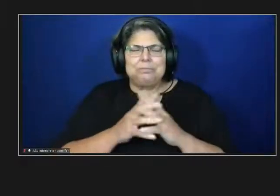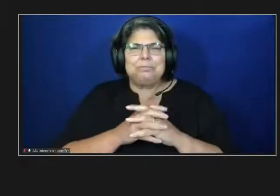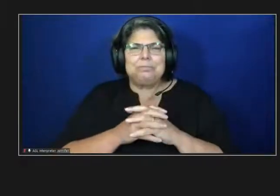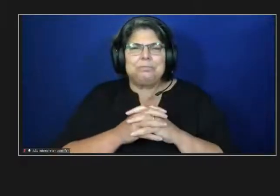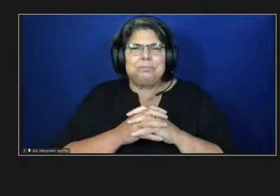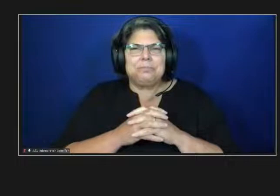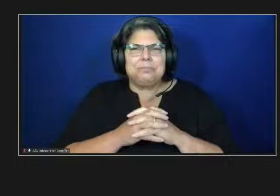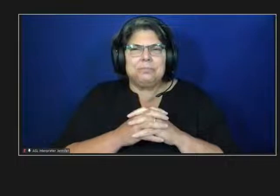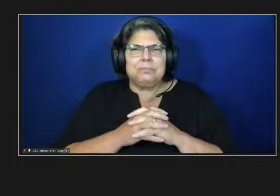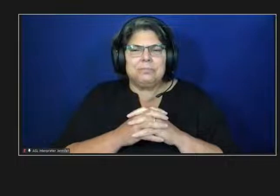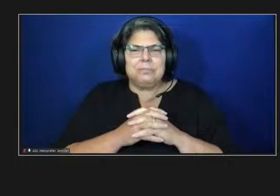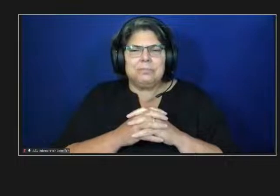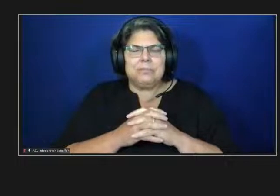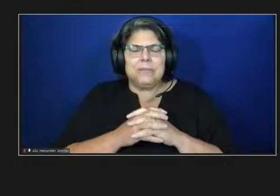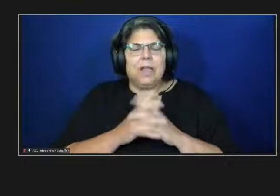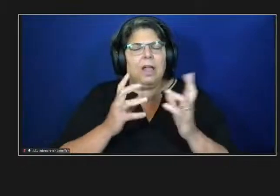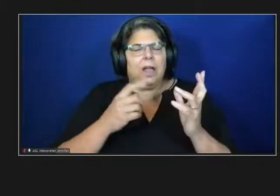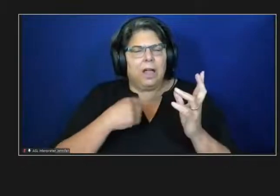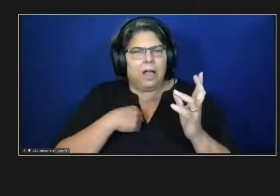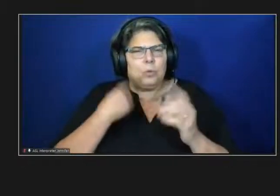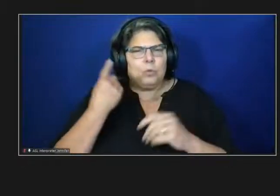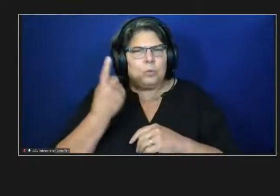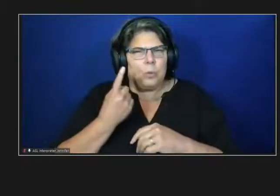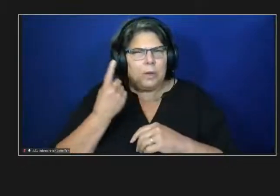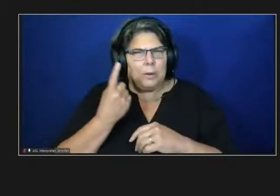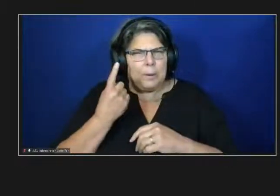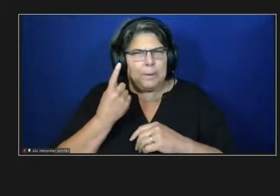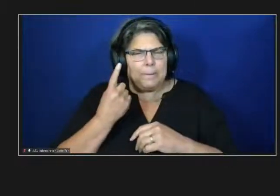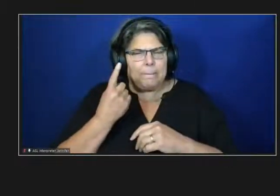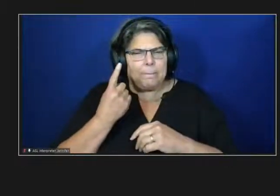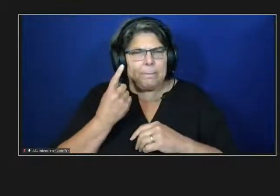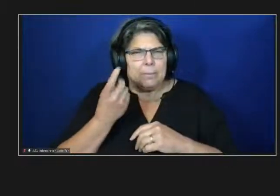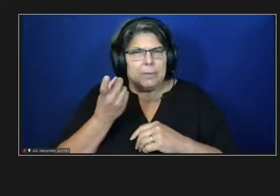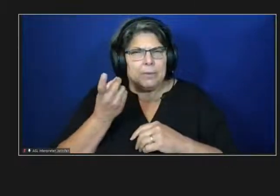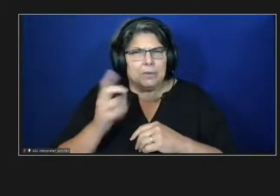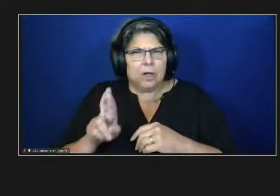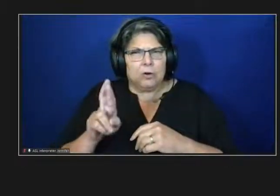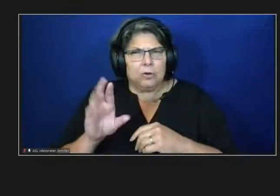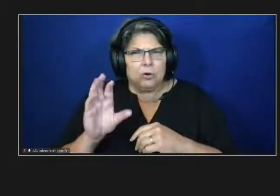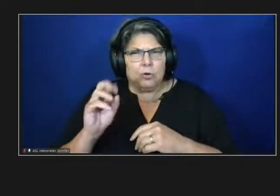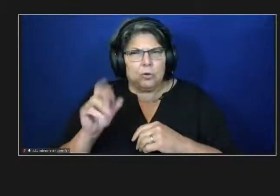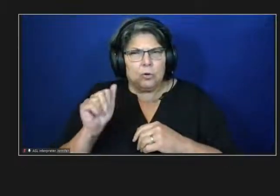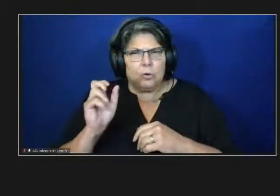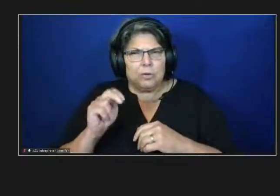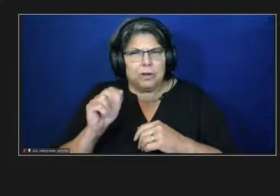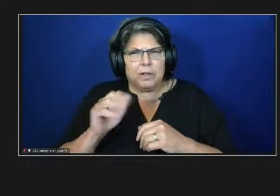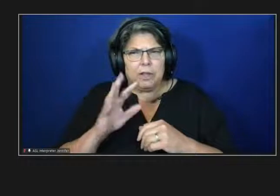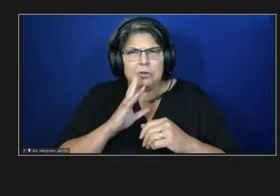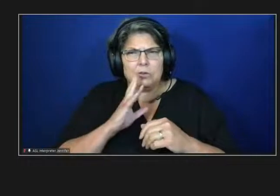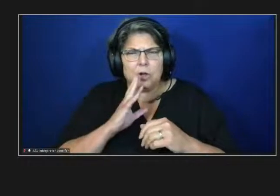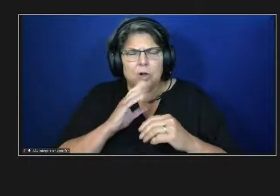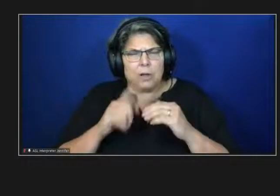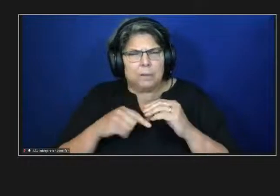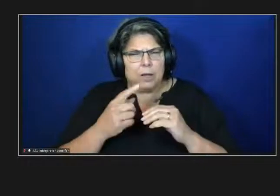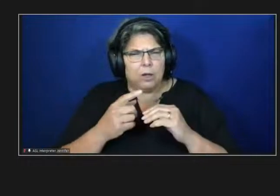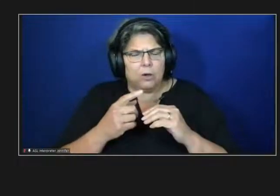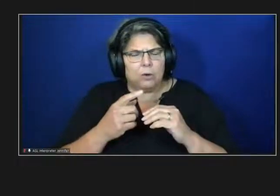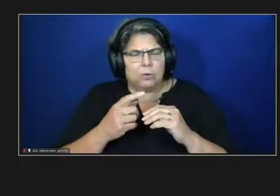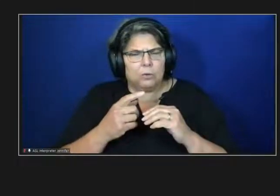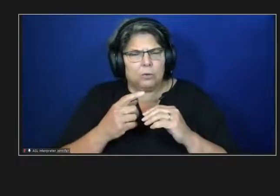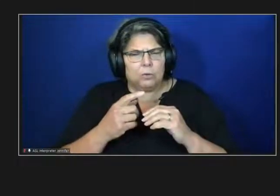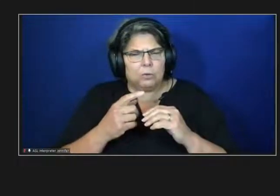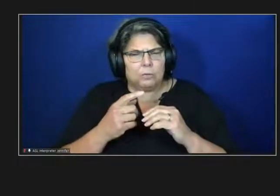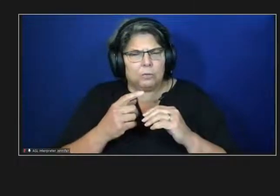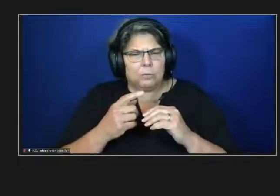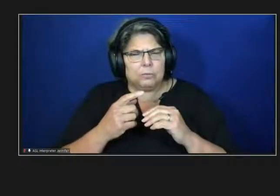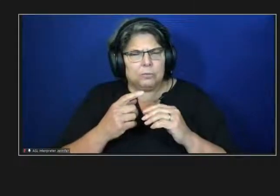I was wondering if Dr. Coren could sort of speak to